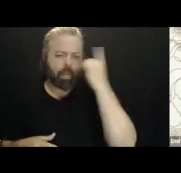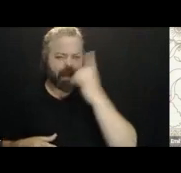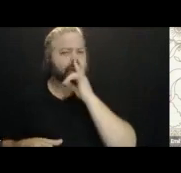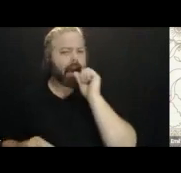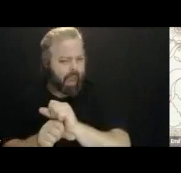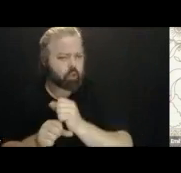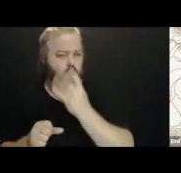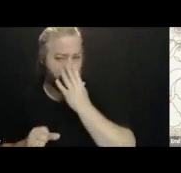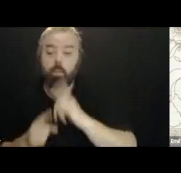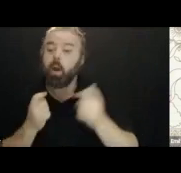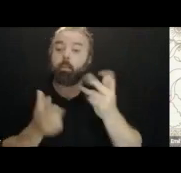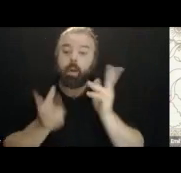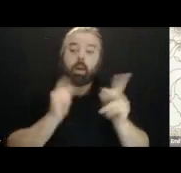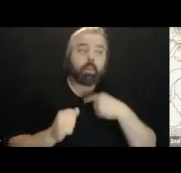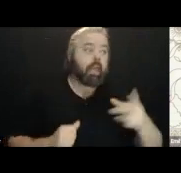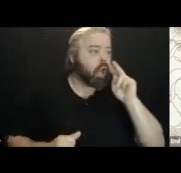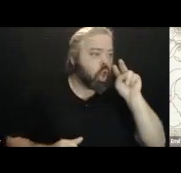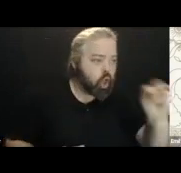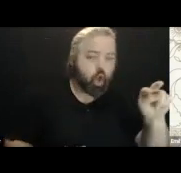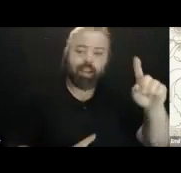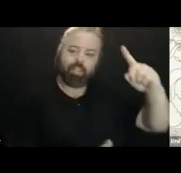based purely on the light.